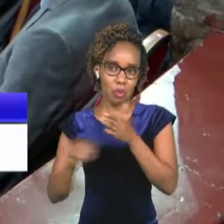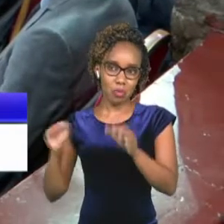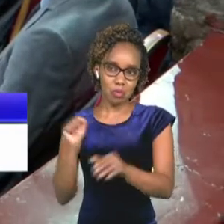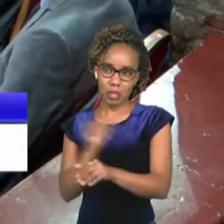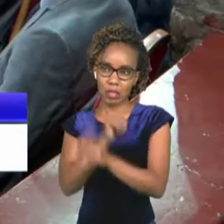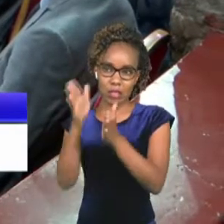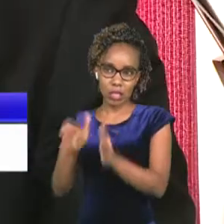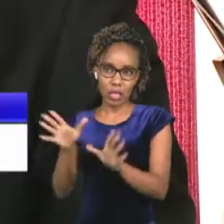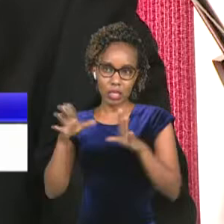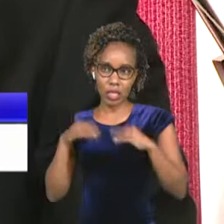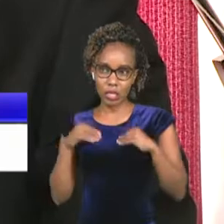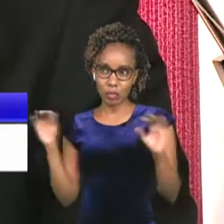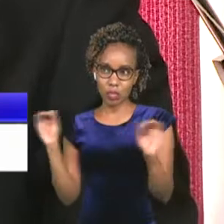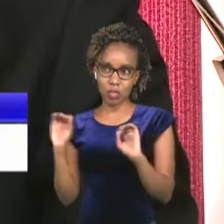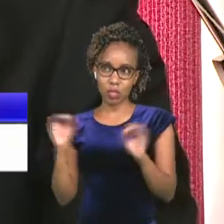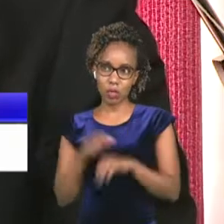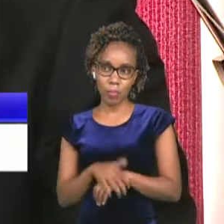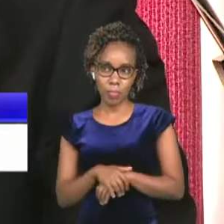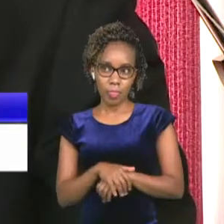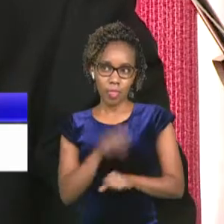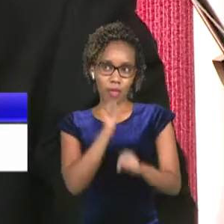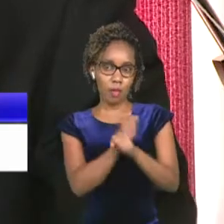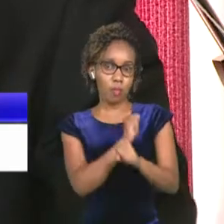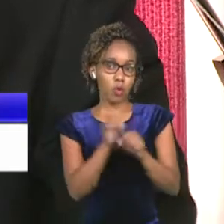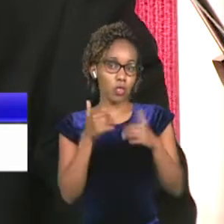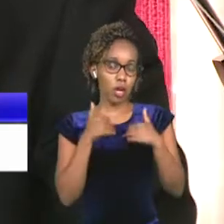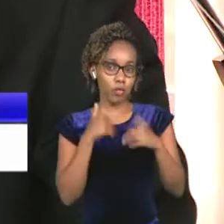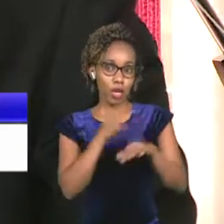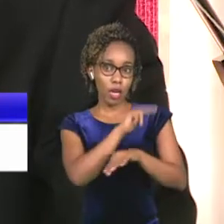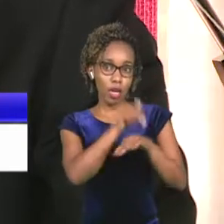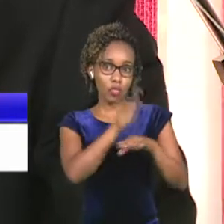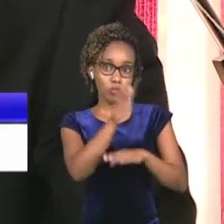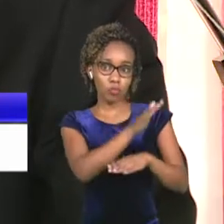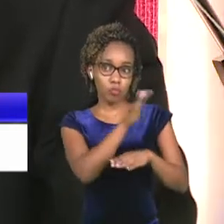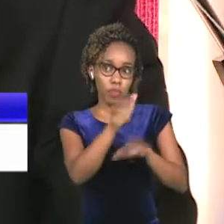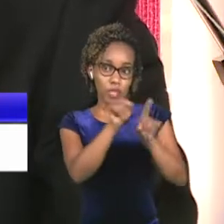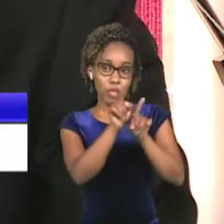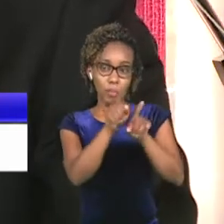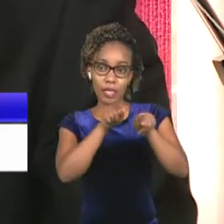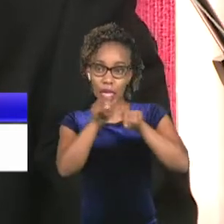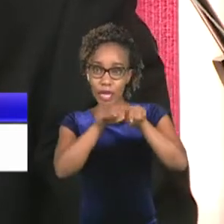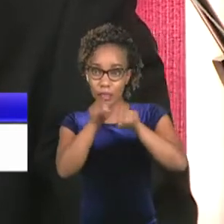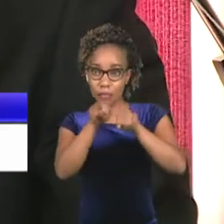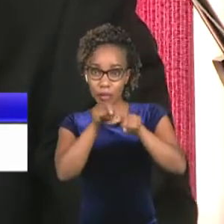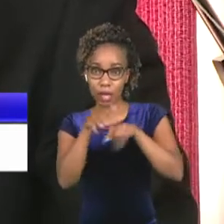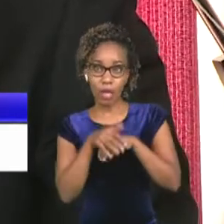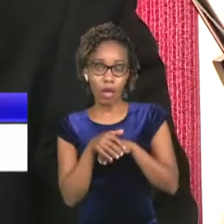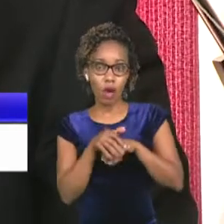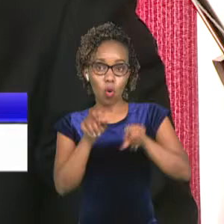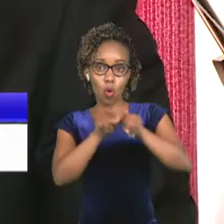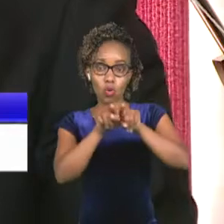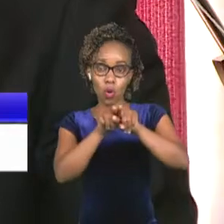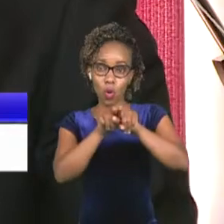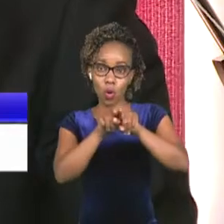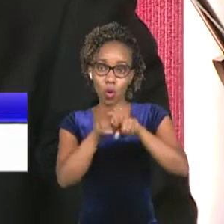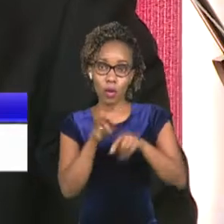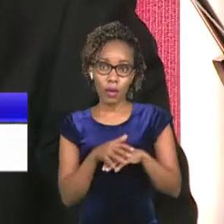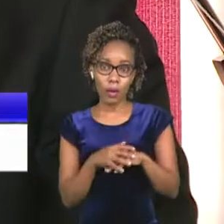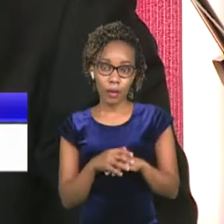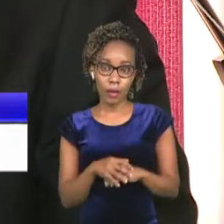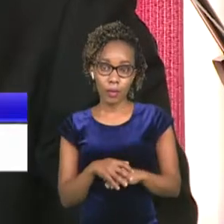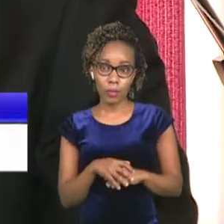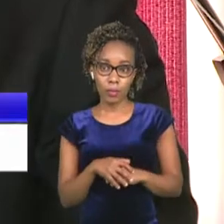senators. Because you cannot have a mongrel of the National Assembly that is now also the executive and is also